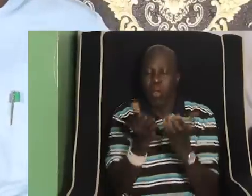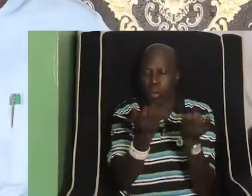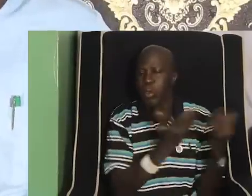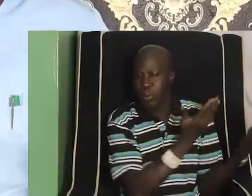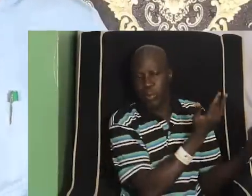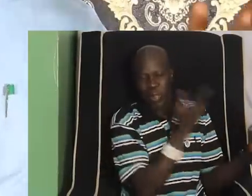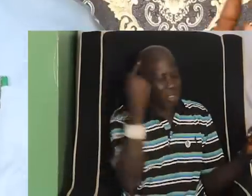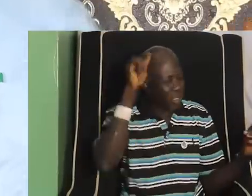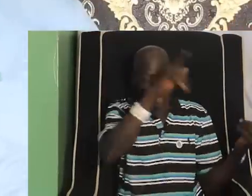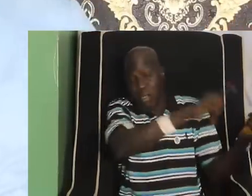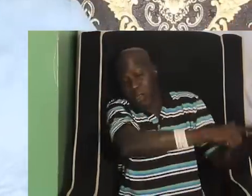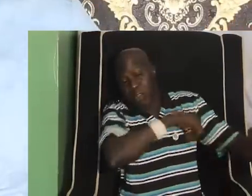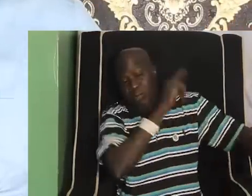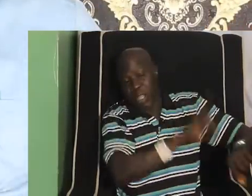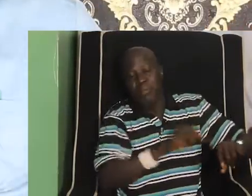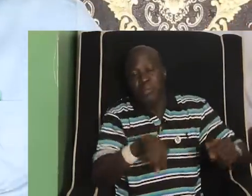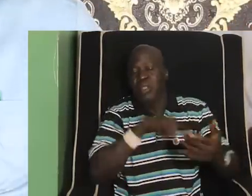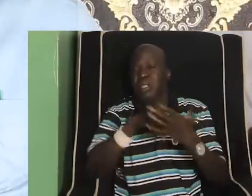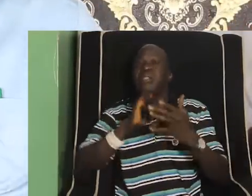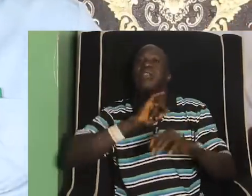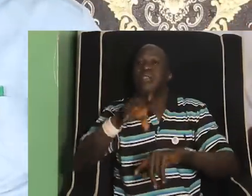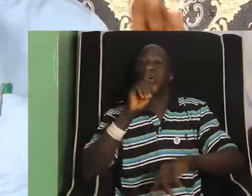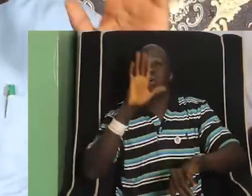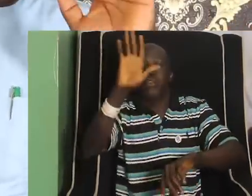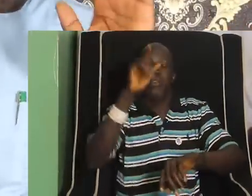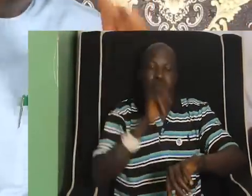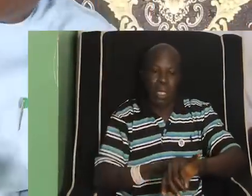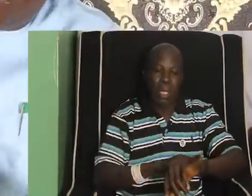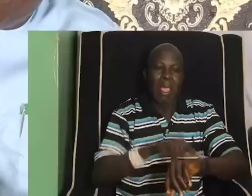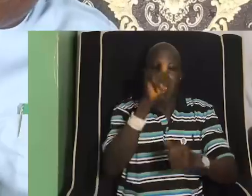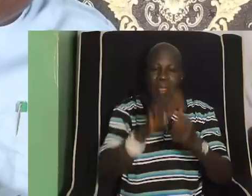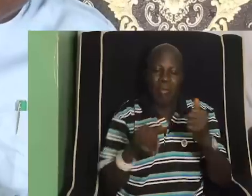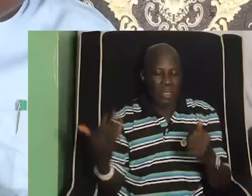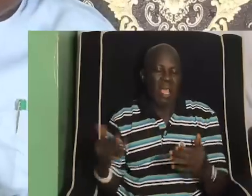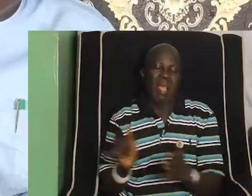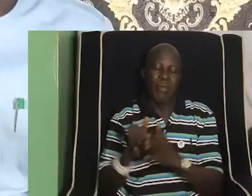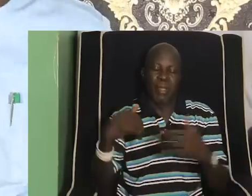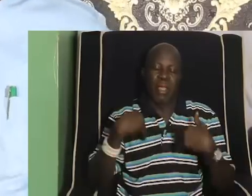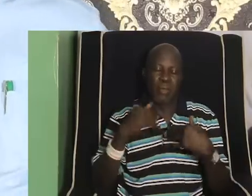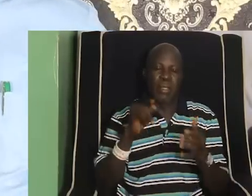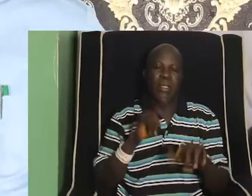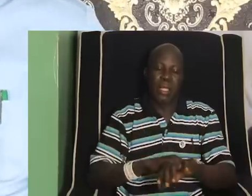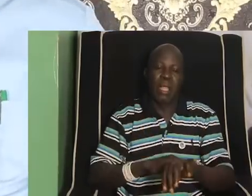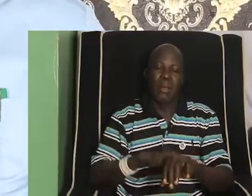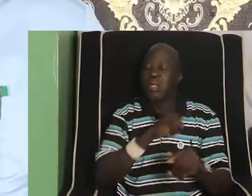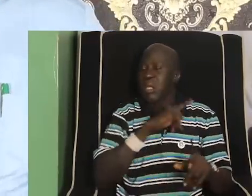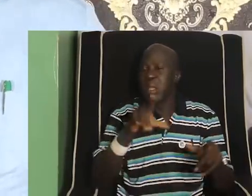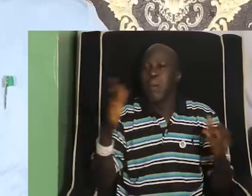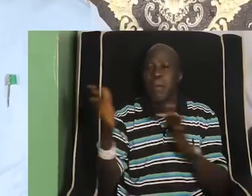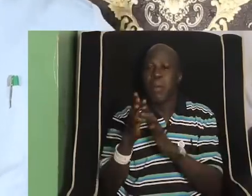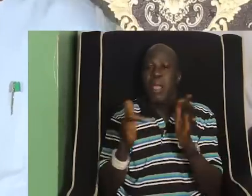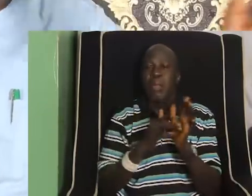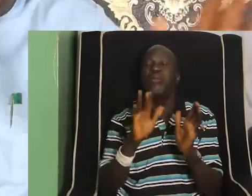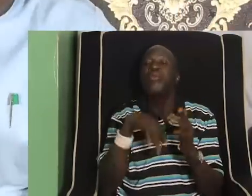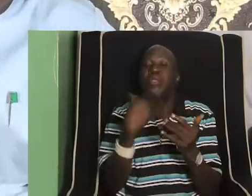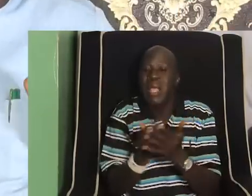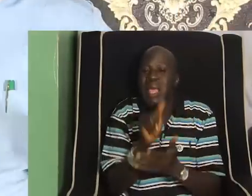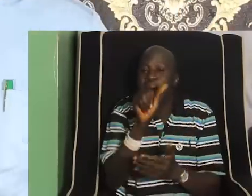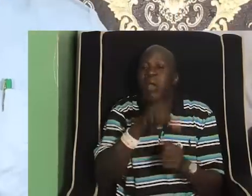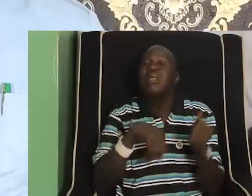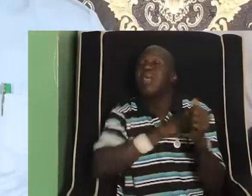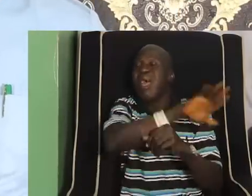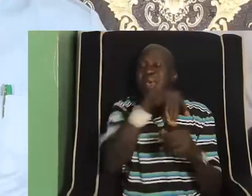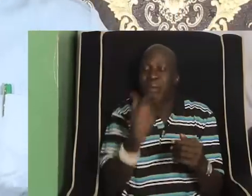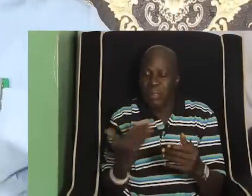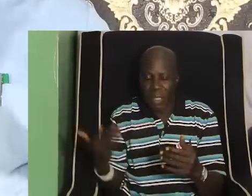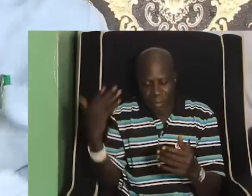be expecting for a long time ati ko re ni le yo this is your time gbogbo kan la koko wa fun there is time for everything bibeli wi pe the bible says o gbogbo ni akoko wa fun